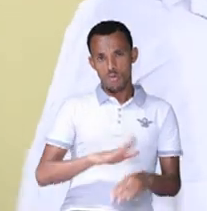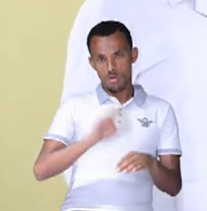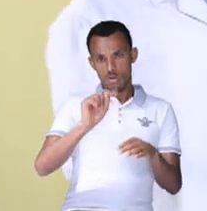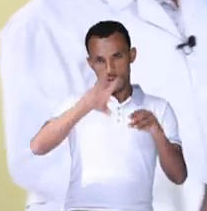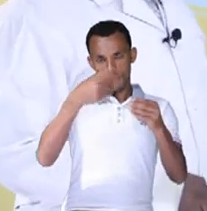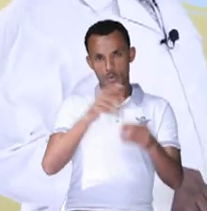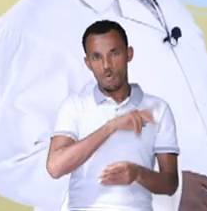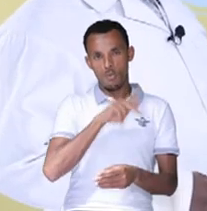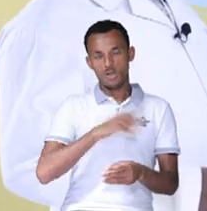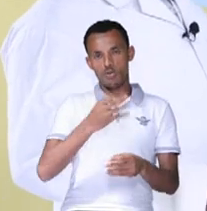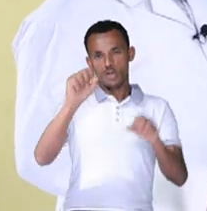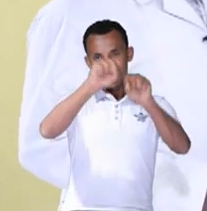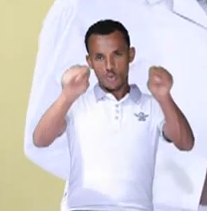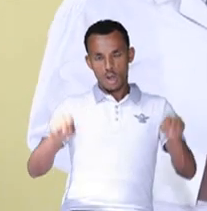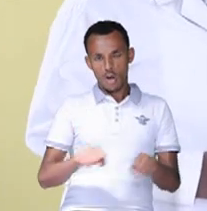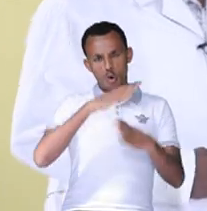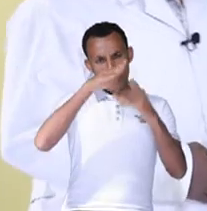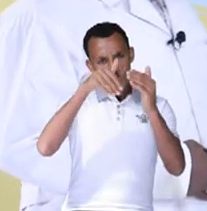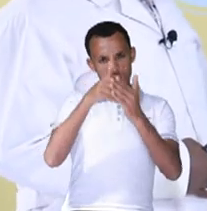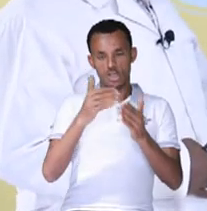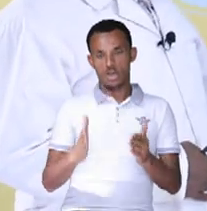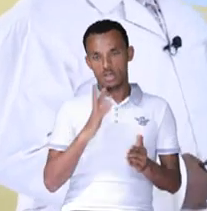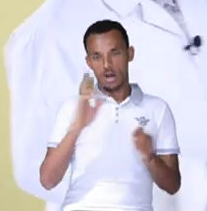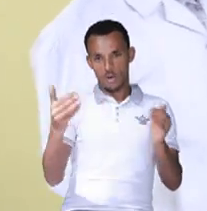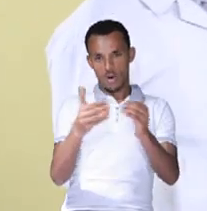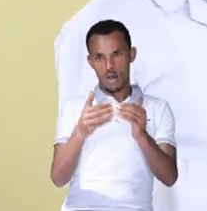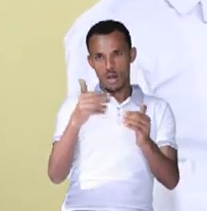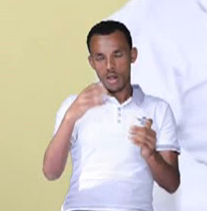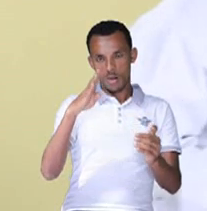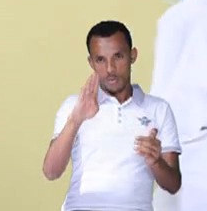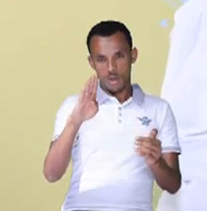given property of the square, all the sides are equal. AB